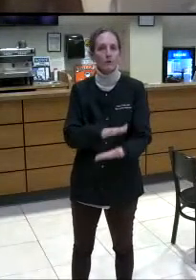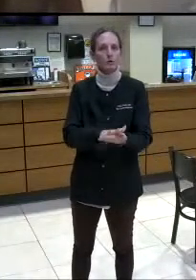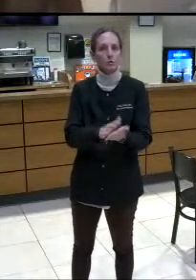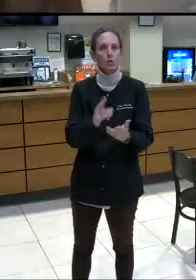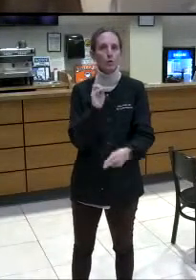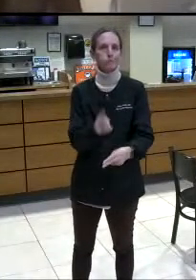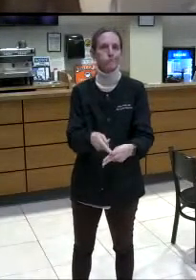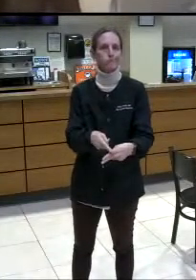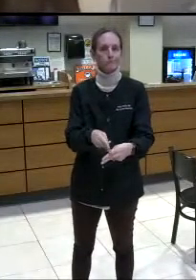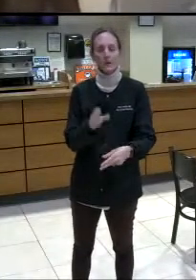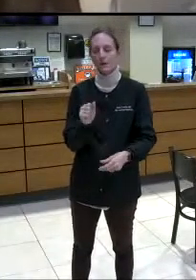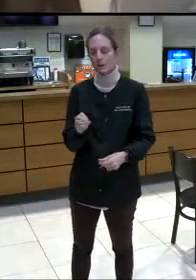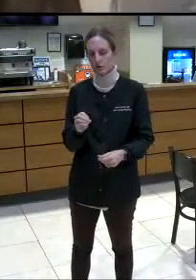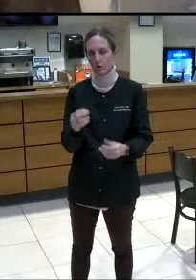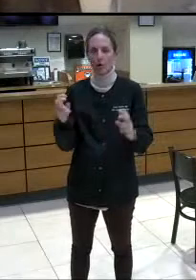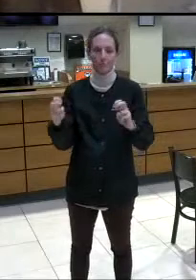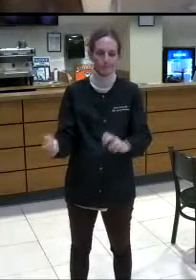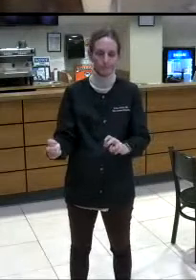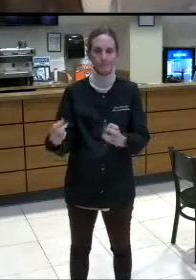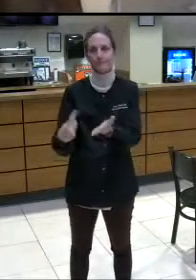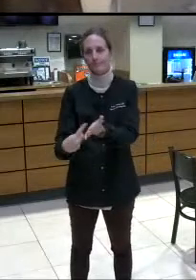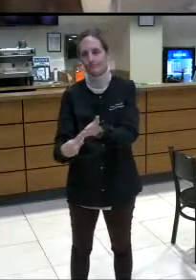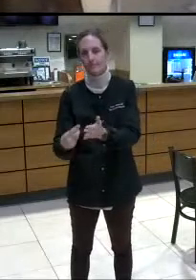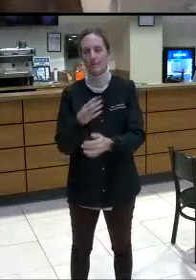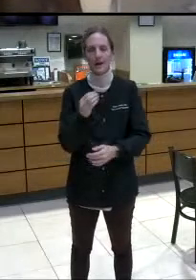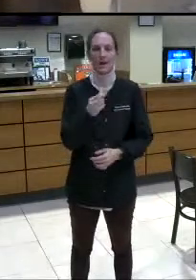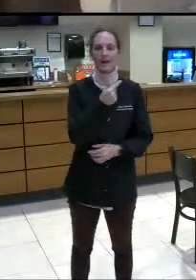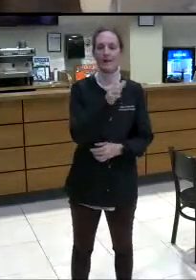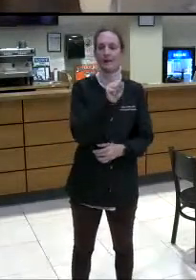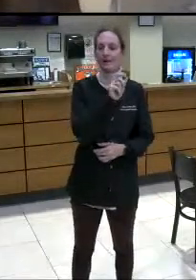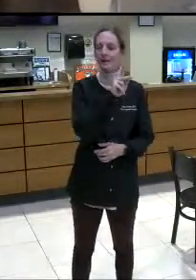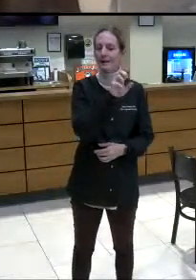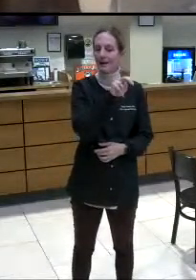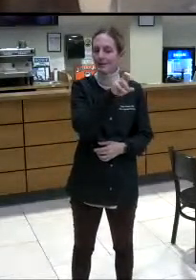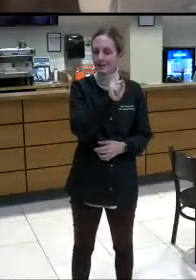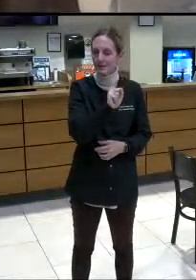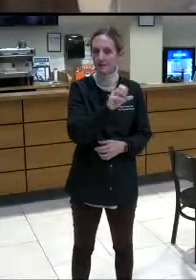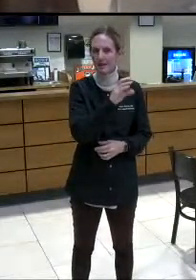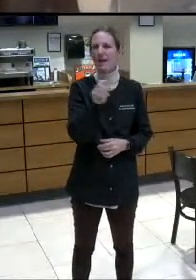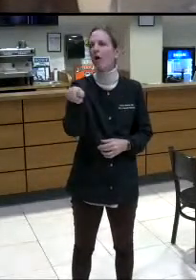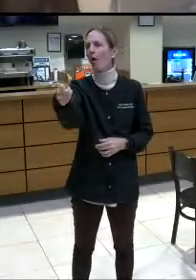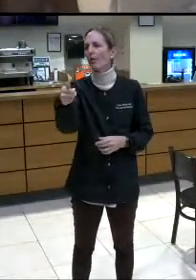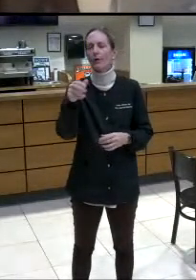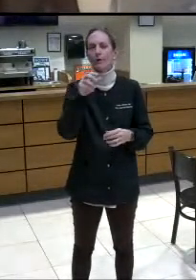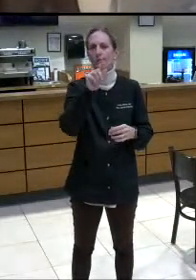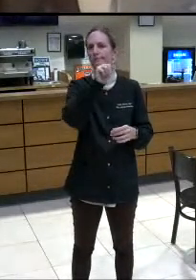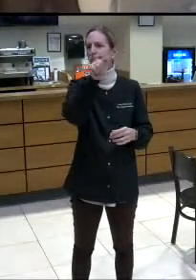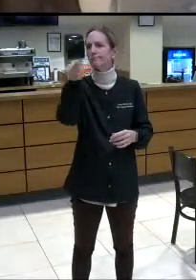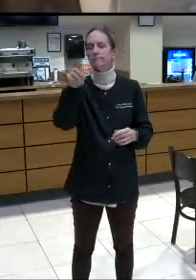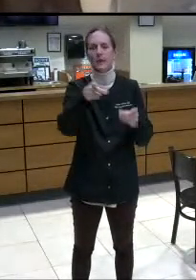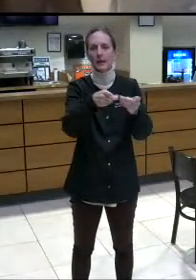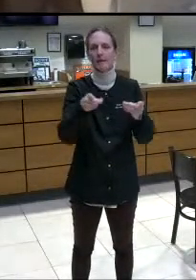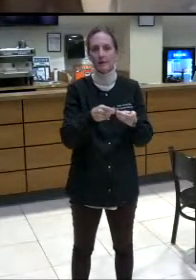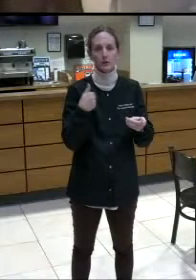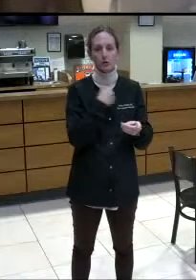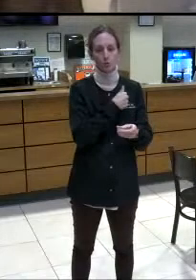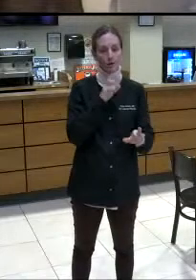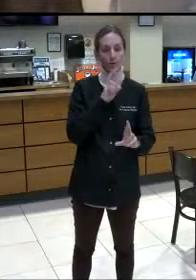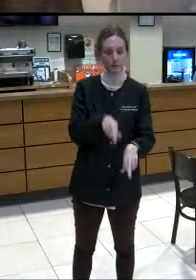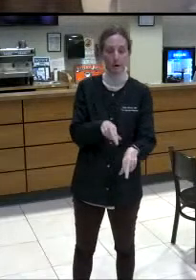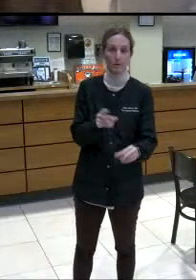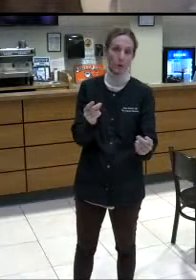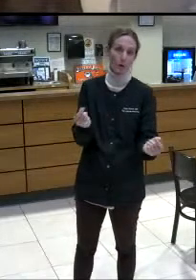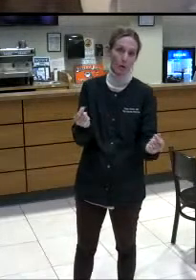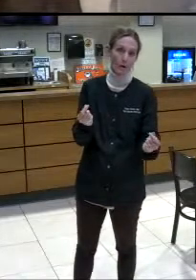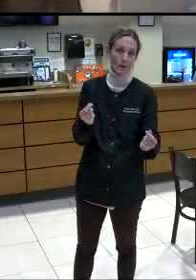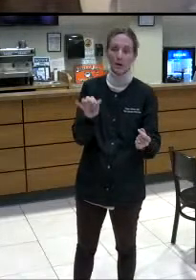department, along with Mr. Gaskins and other divisions, we responded. And I do think we responded pretty quickly to that